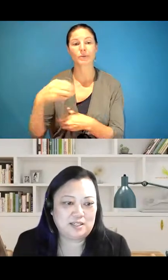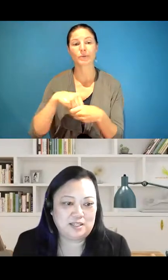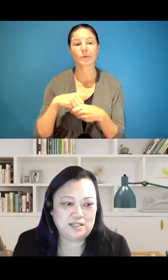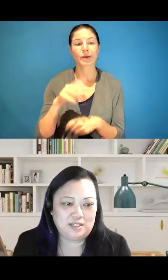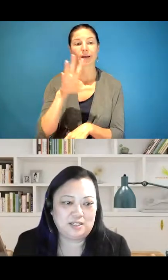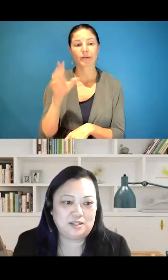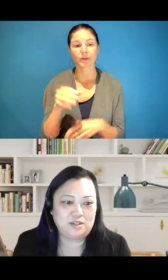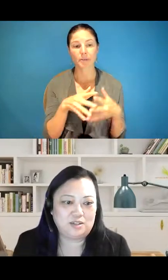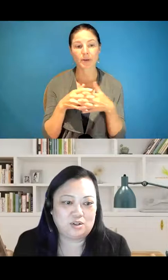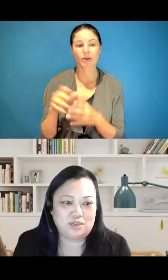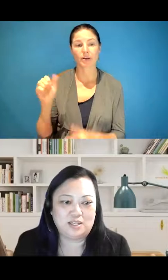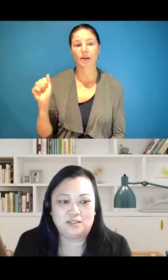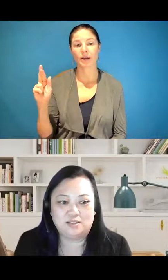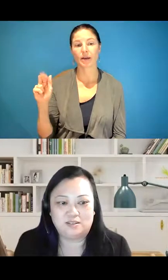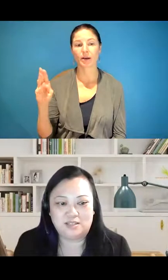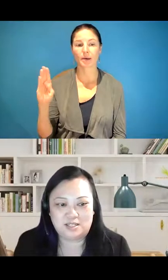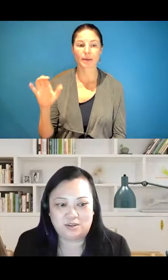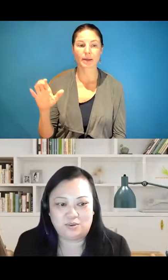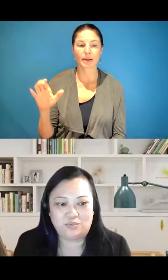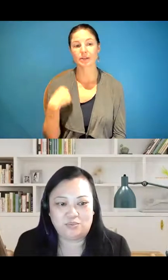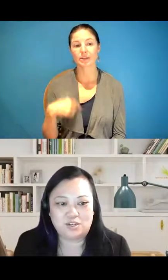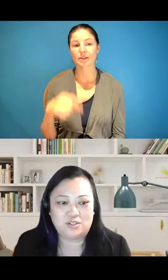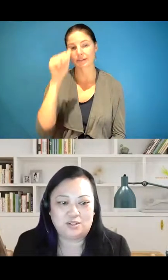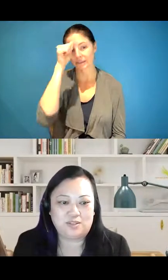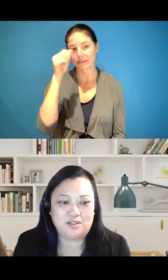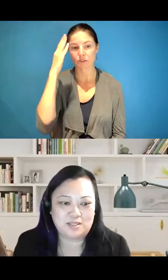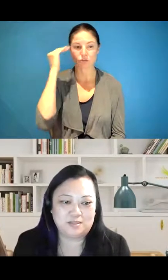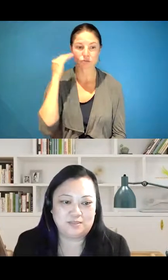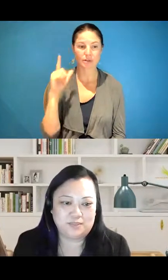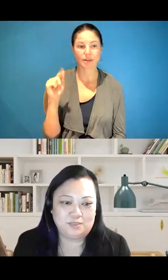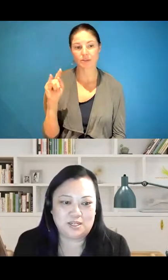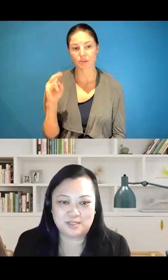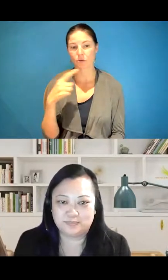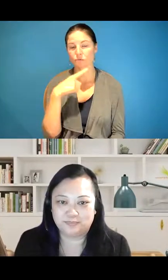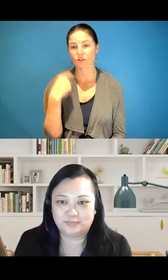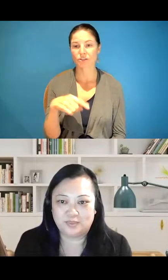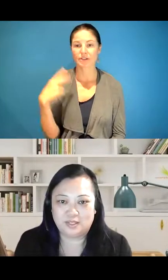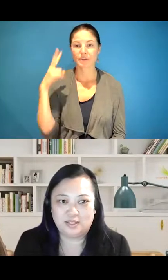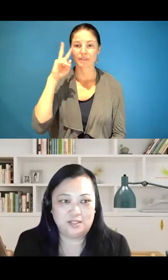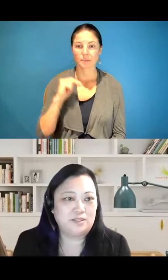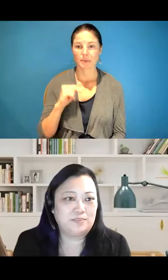Chinese, Indian, Korean, Latino, Russian, and Vietnamese communities.